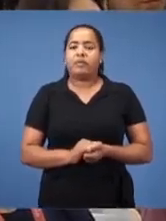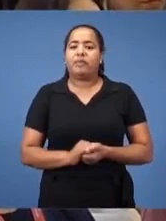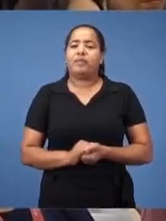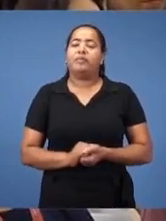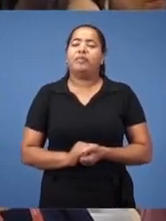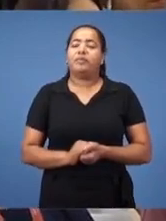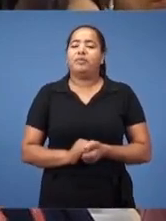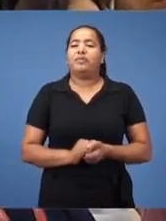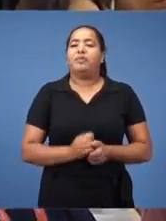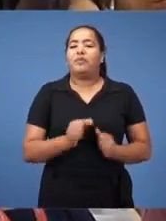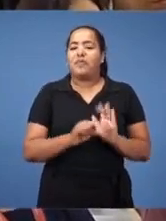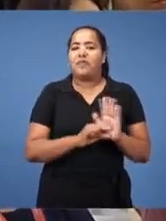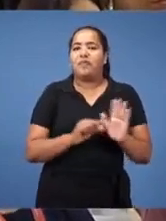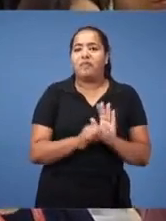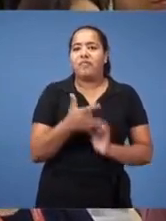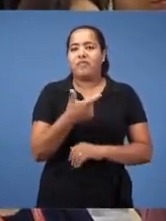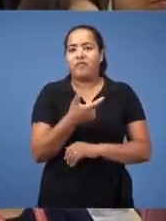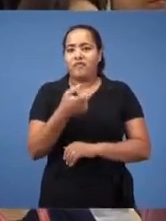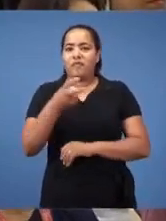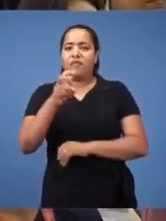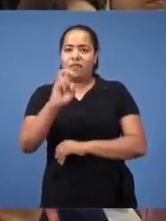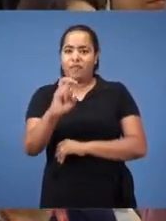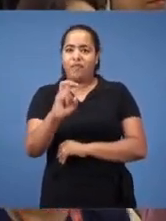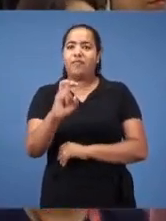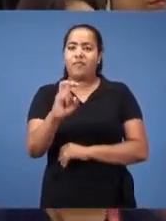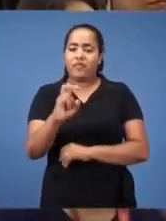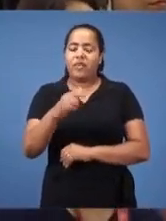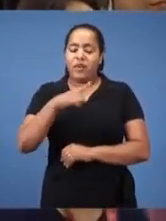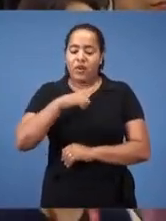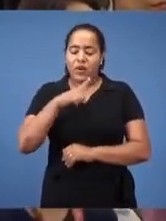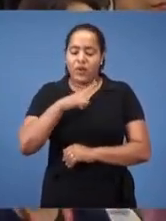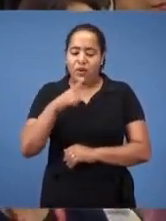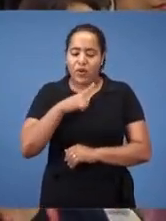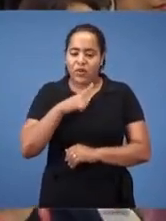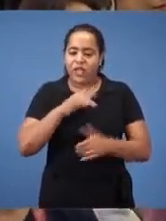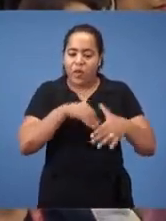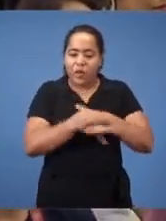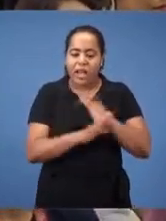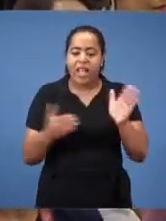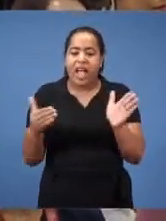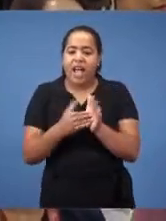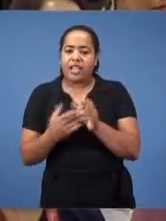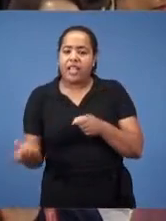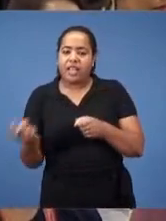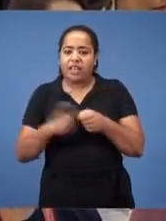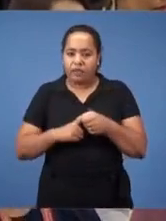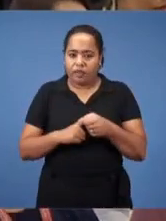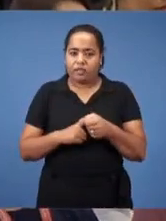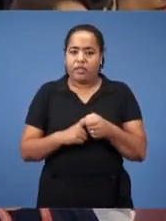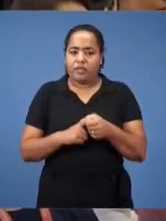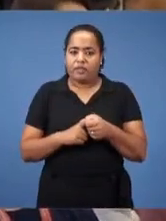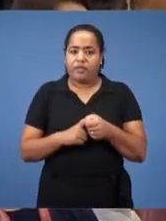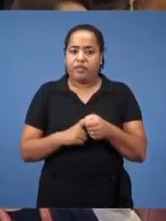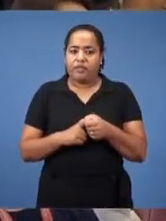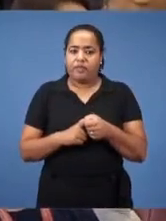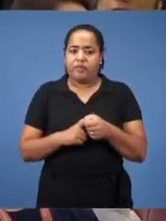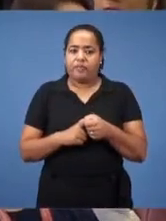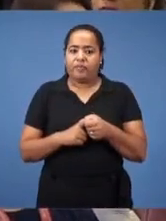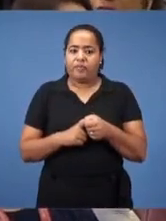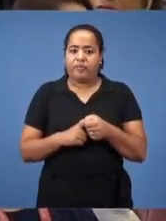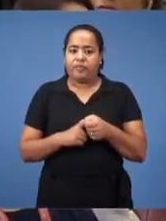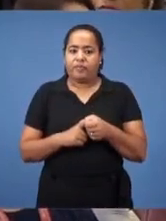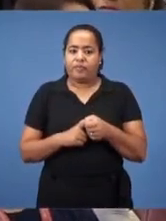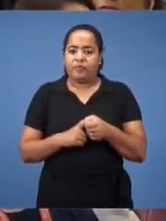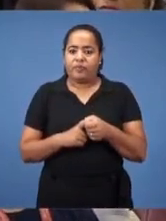Yes, in the verse 25, it says the following, but hold fast what you have till I come.